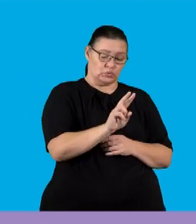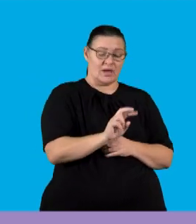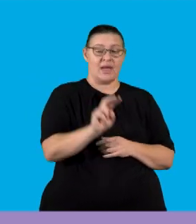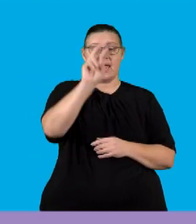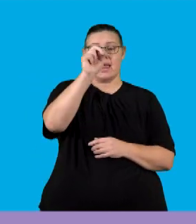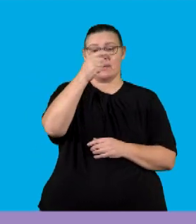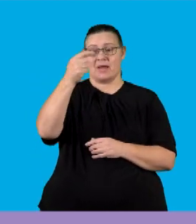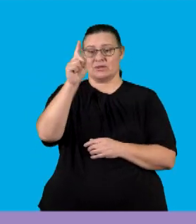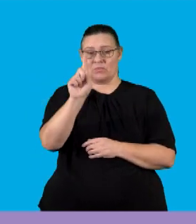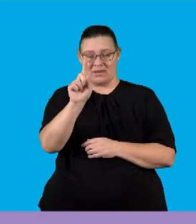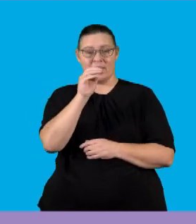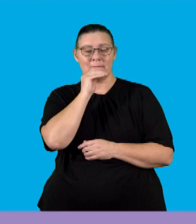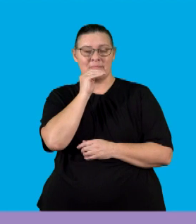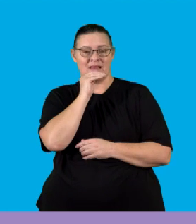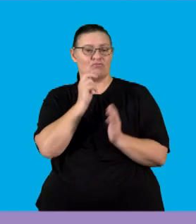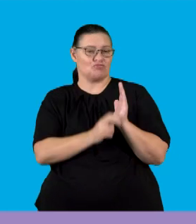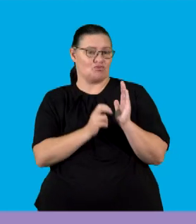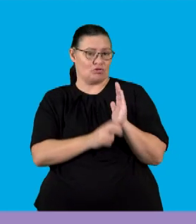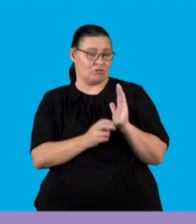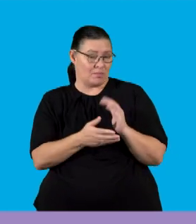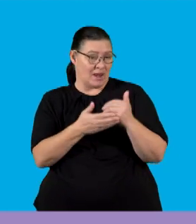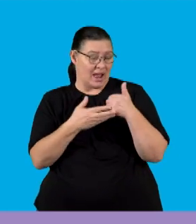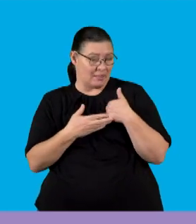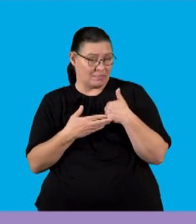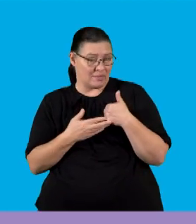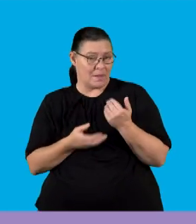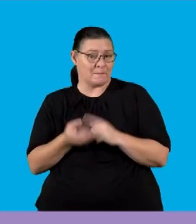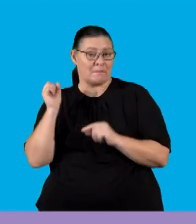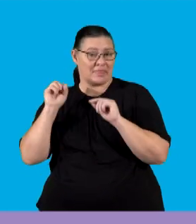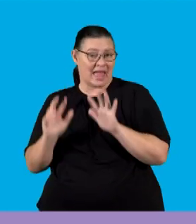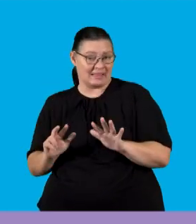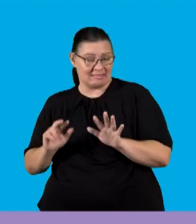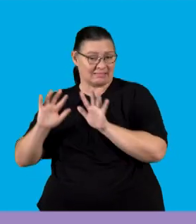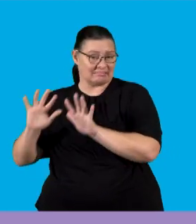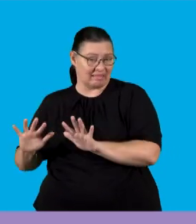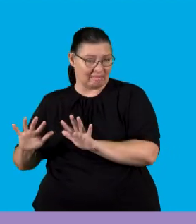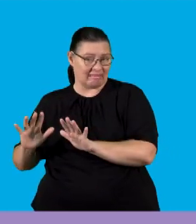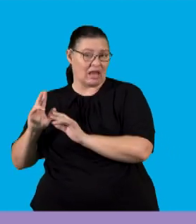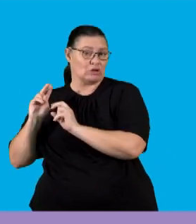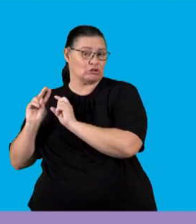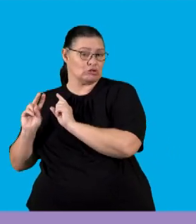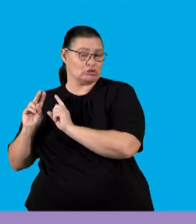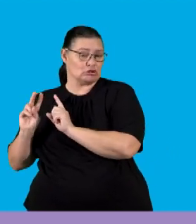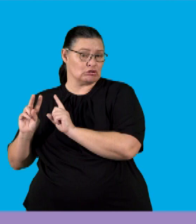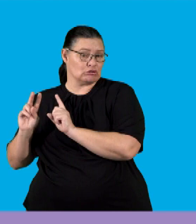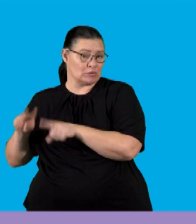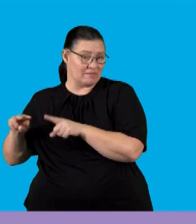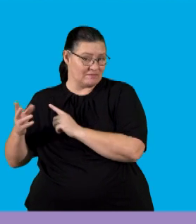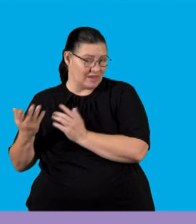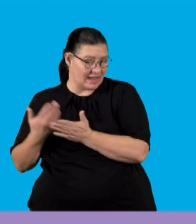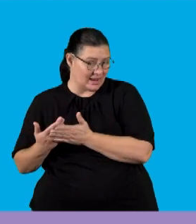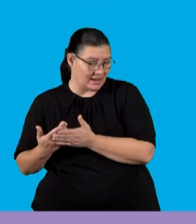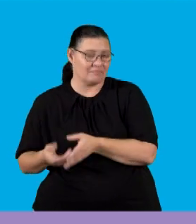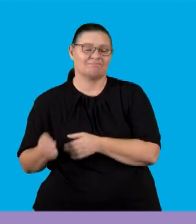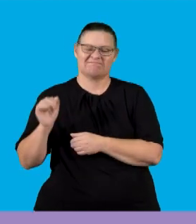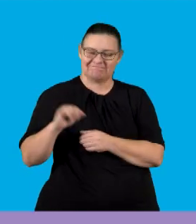term? Definitely it can. So for the 8th term, we are going to say 2, and we are going to have an 8